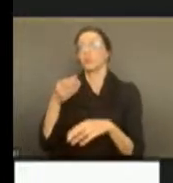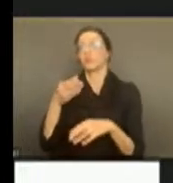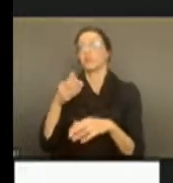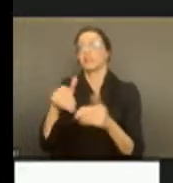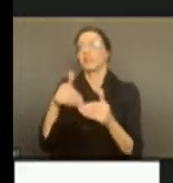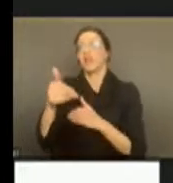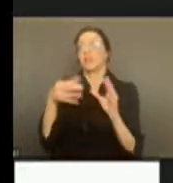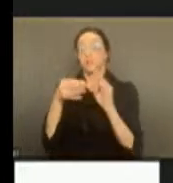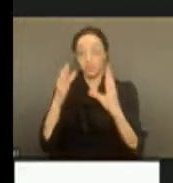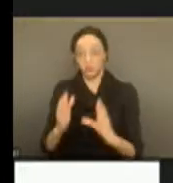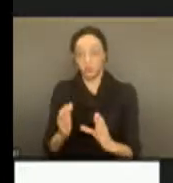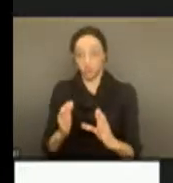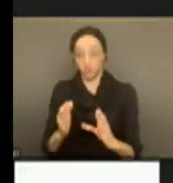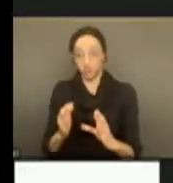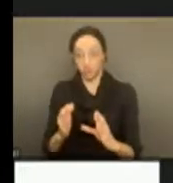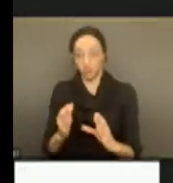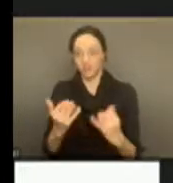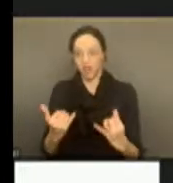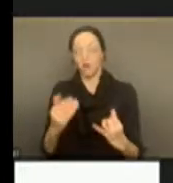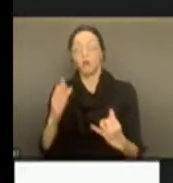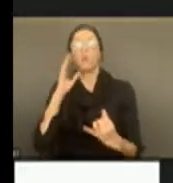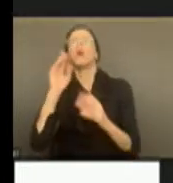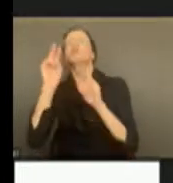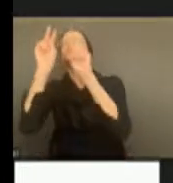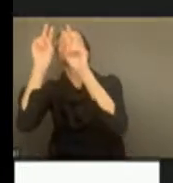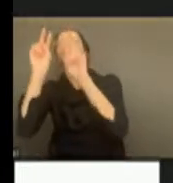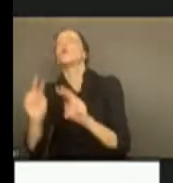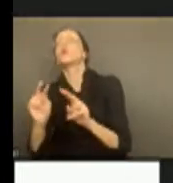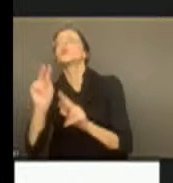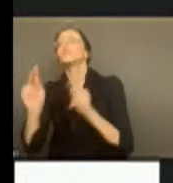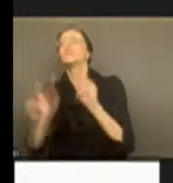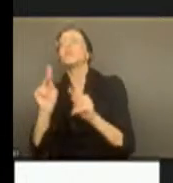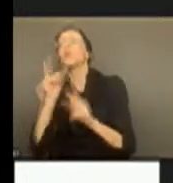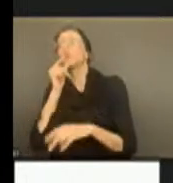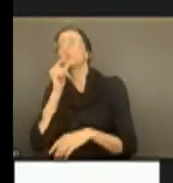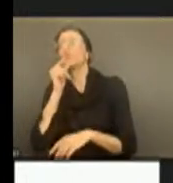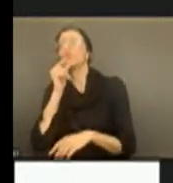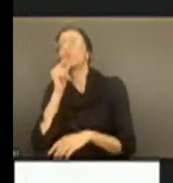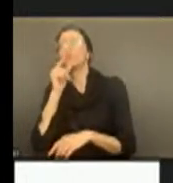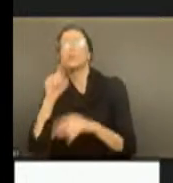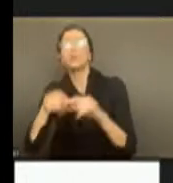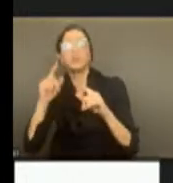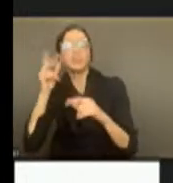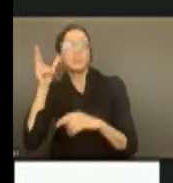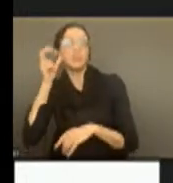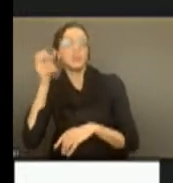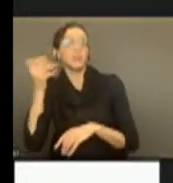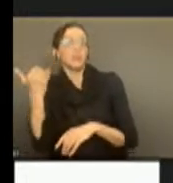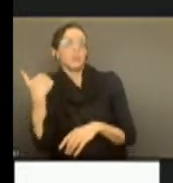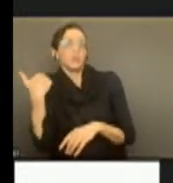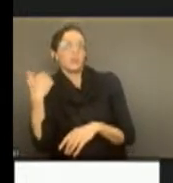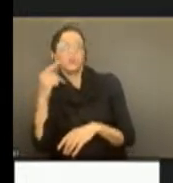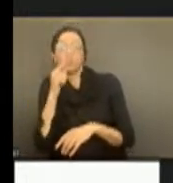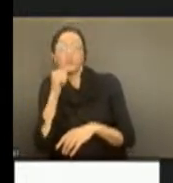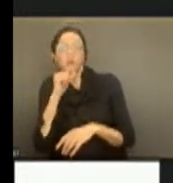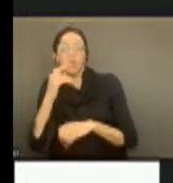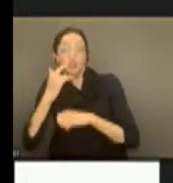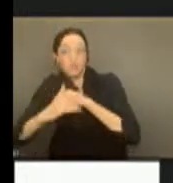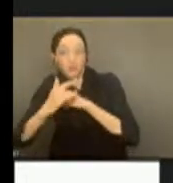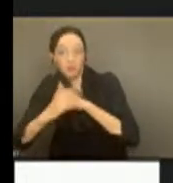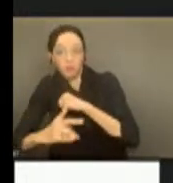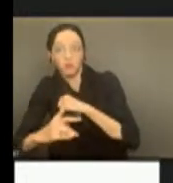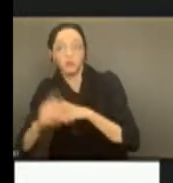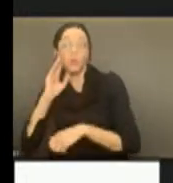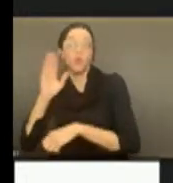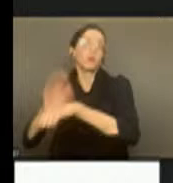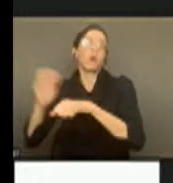were unavailable previously and try to get them back on. So, oh, we got some more speakers. Okay, more